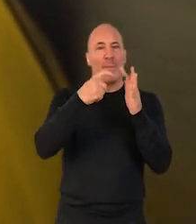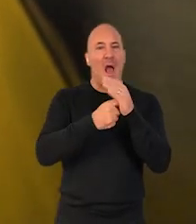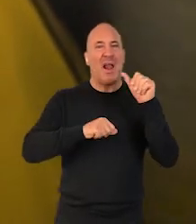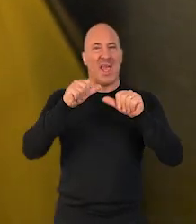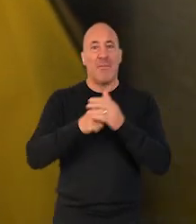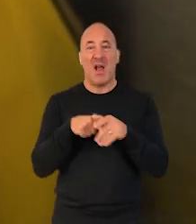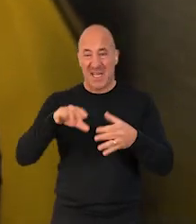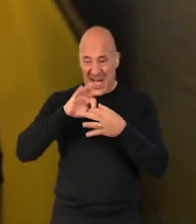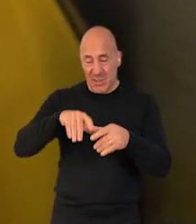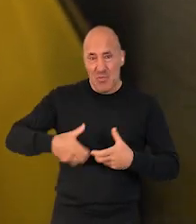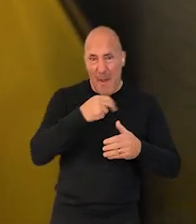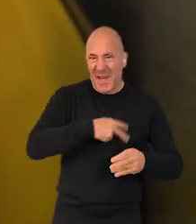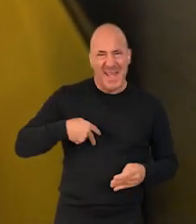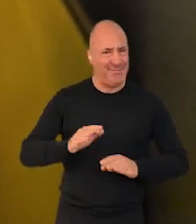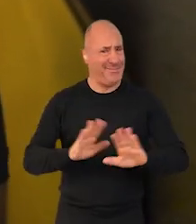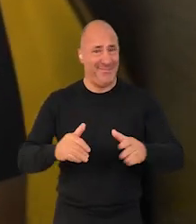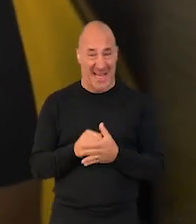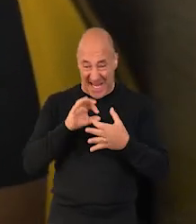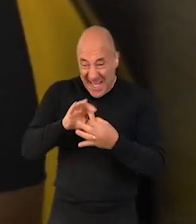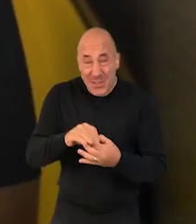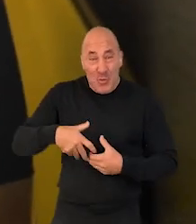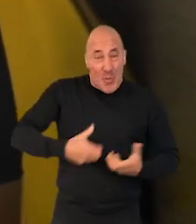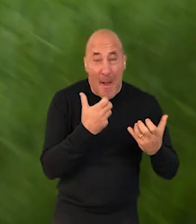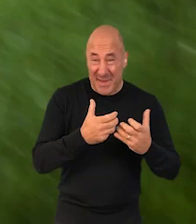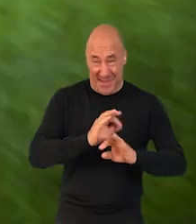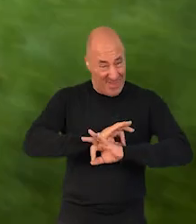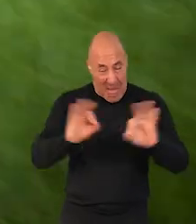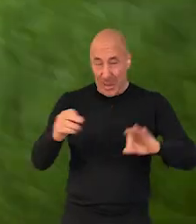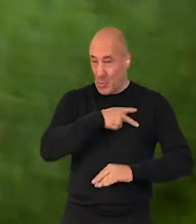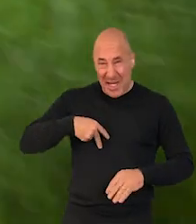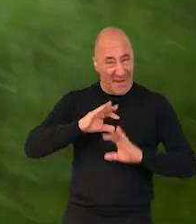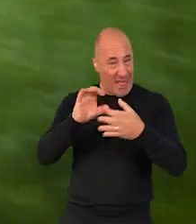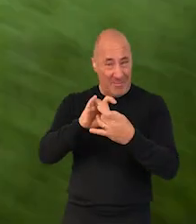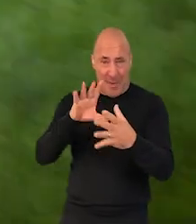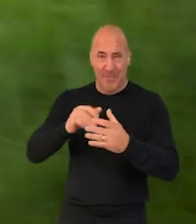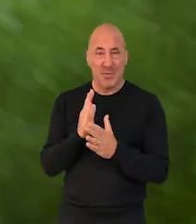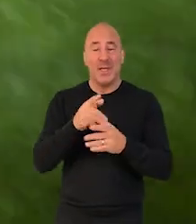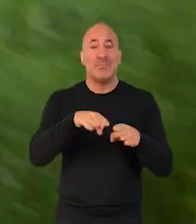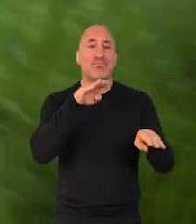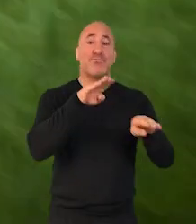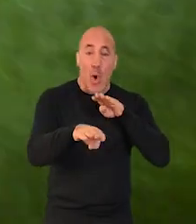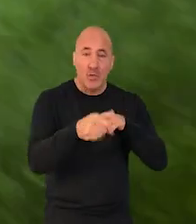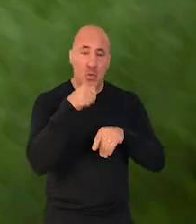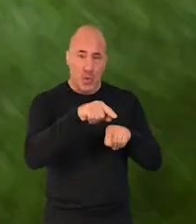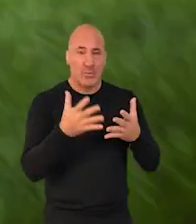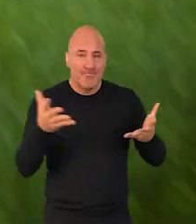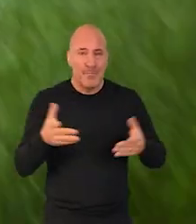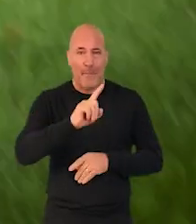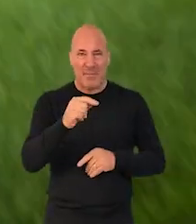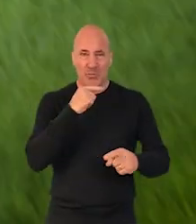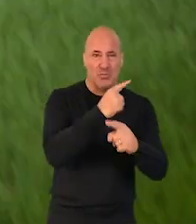rugby league. In fact, it's hardly anything to do with rugby league. It's using sport as a tool to get people chatting, to get